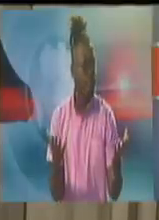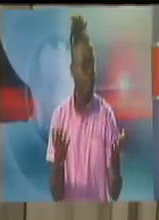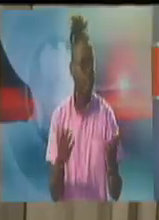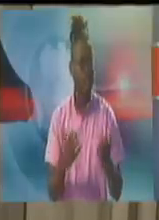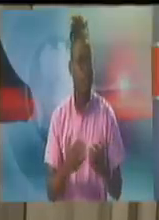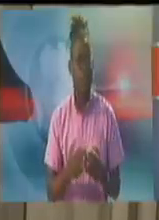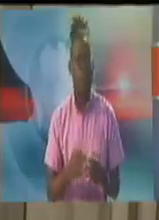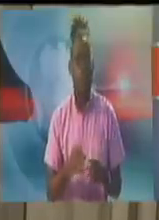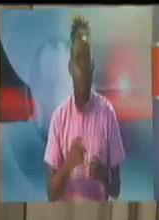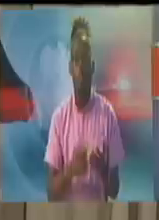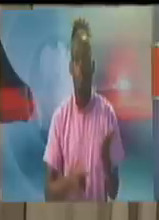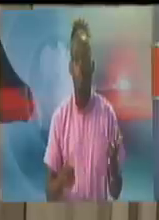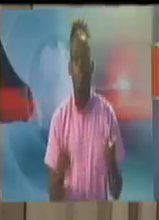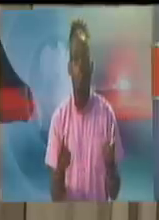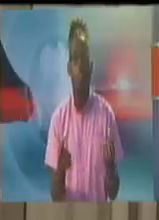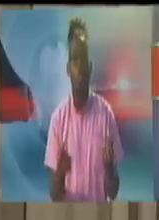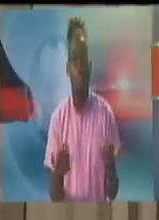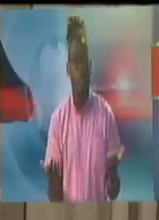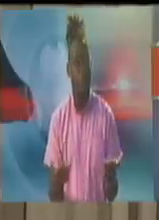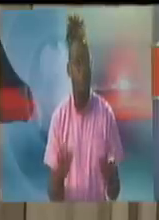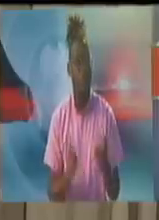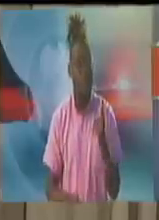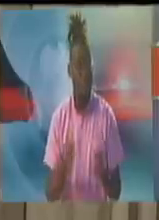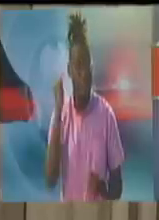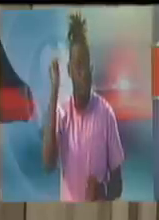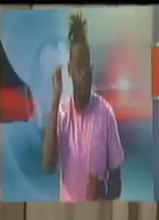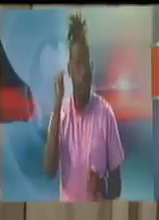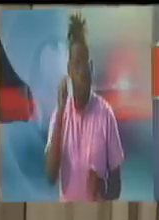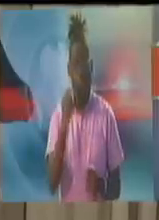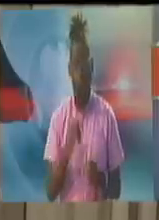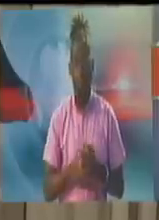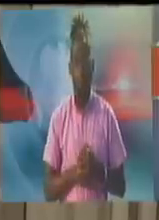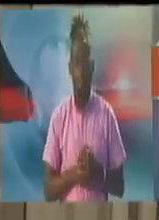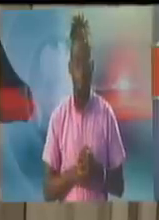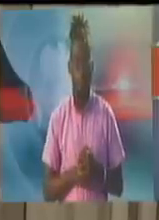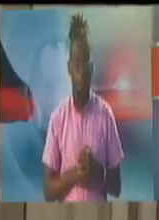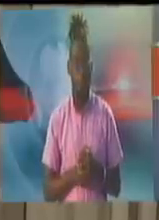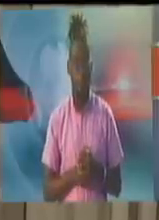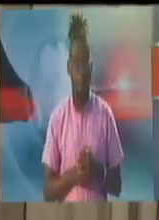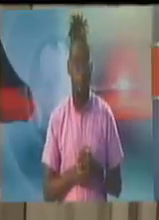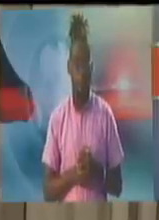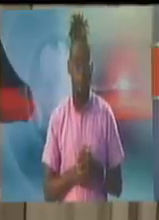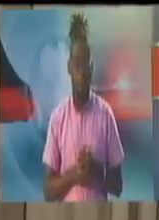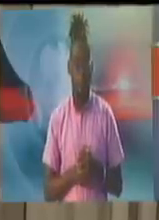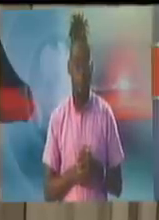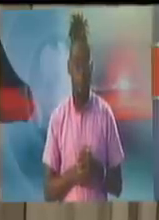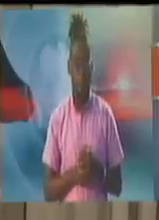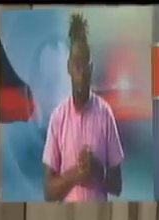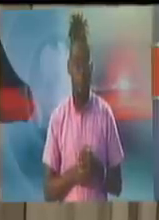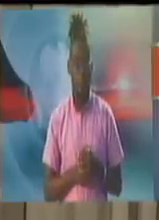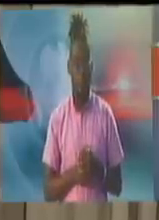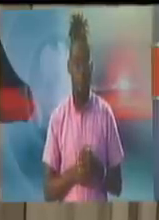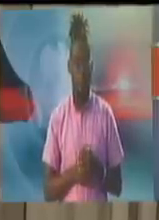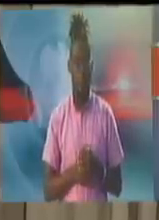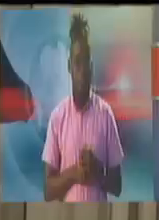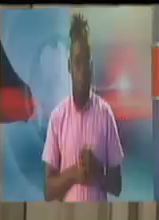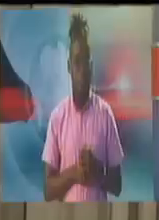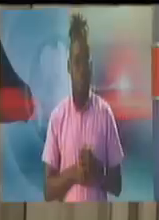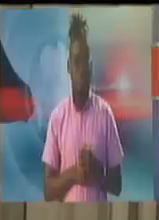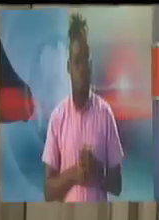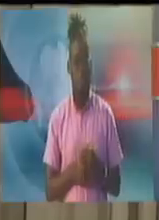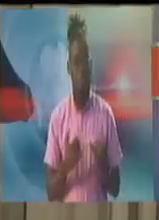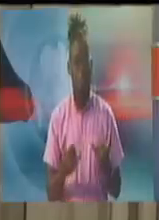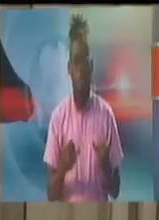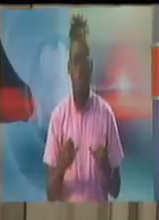wish to compromise our current border measures. Ladies and gentlemen, we are not in usual times, we are in very